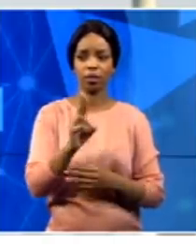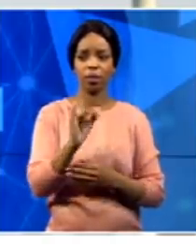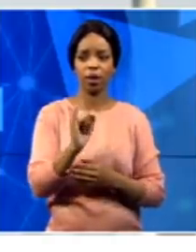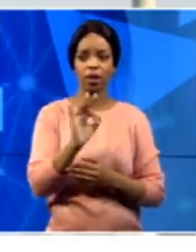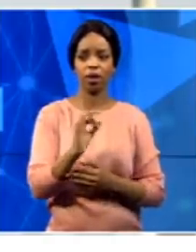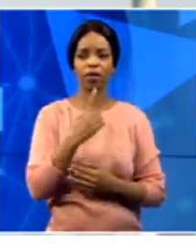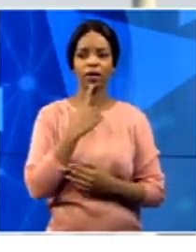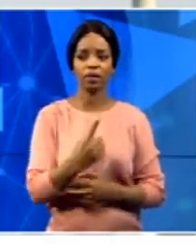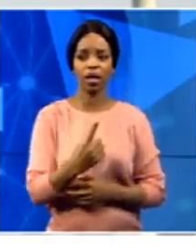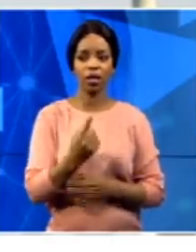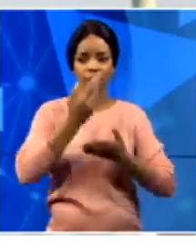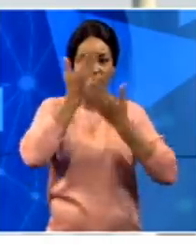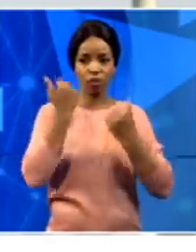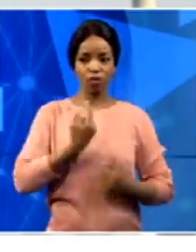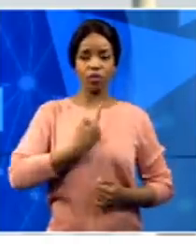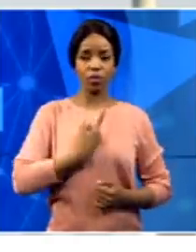the UIF or not.